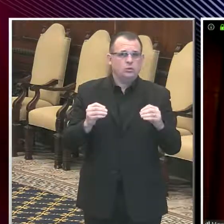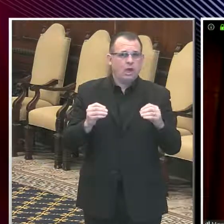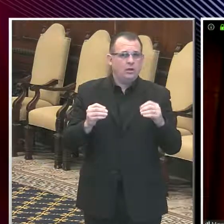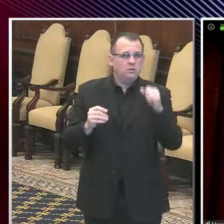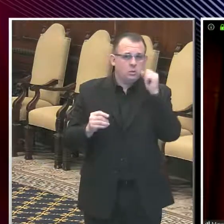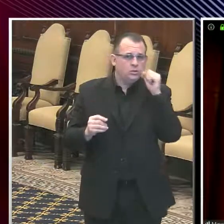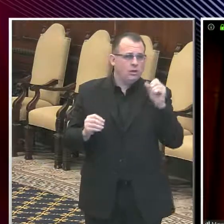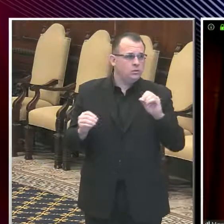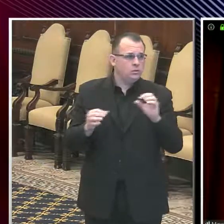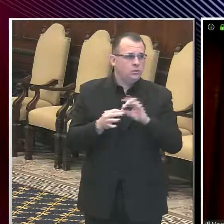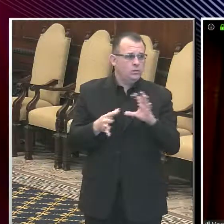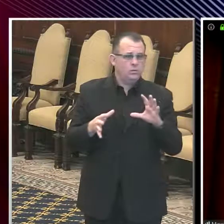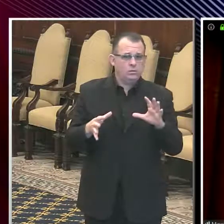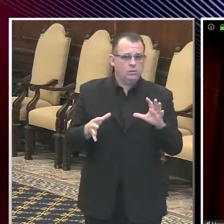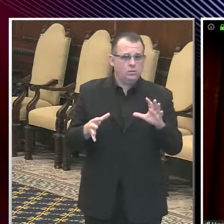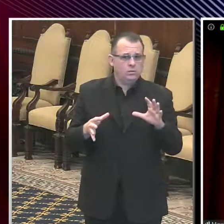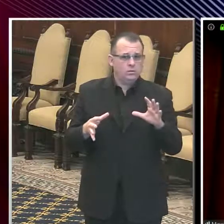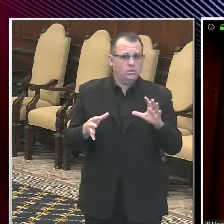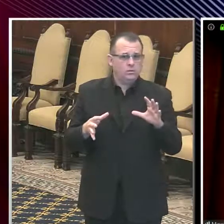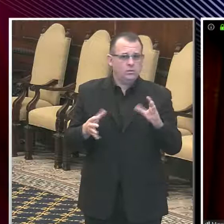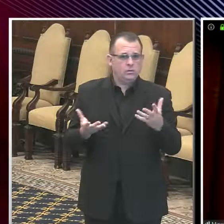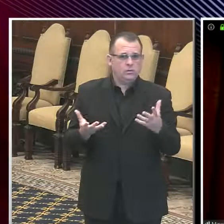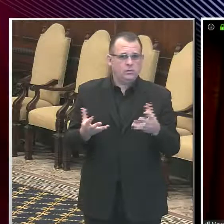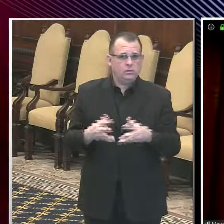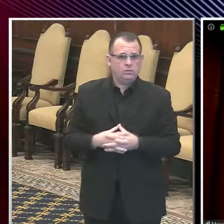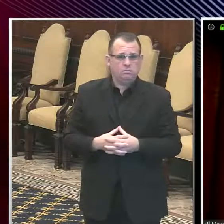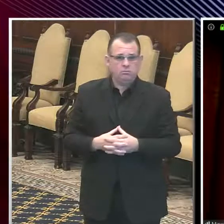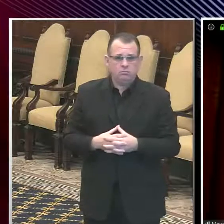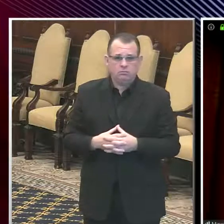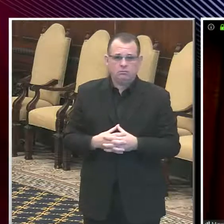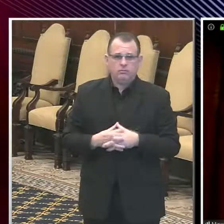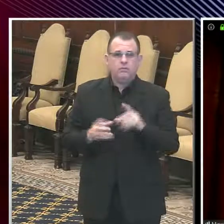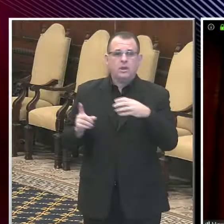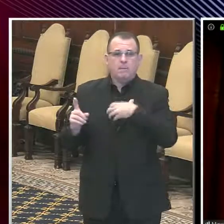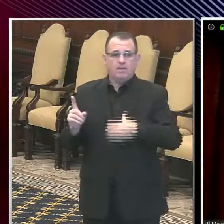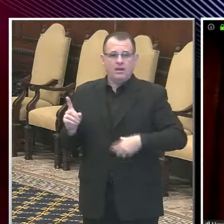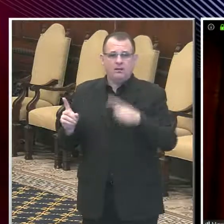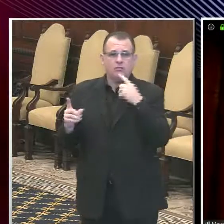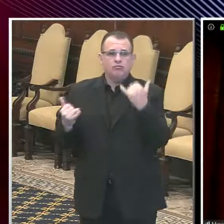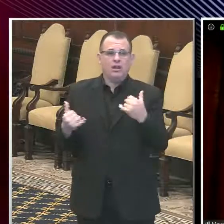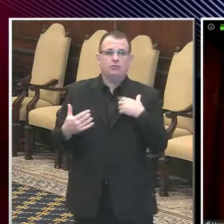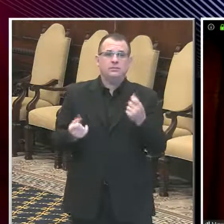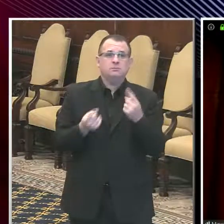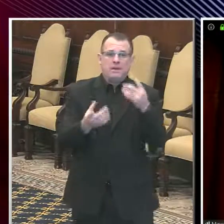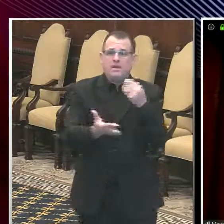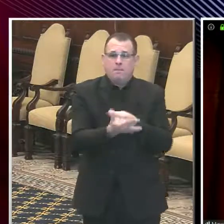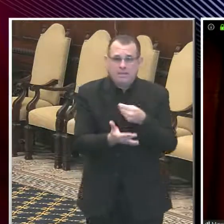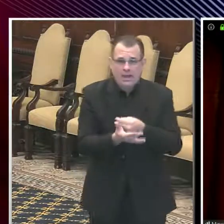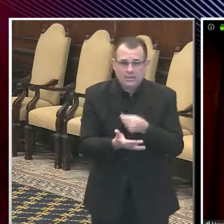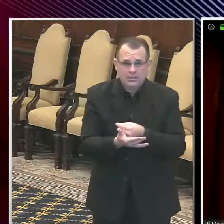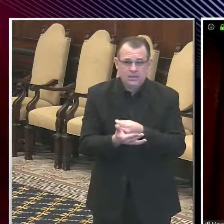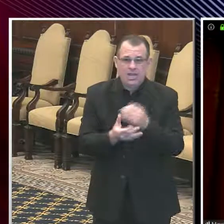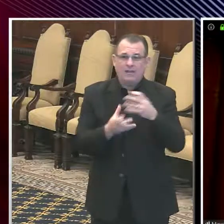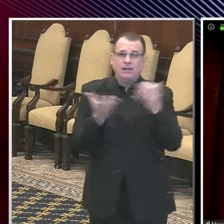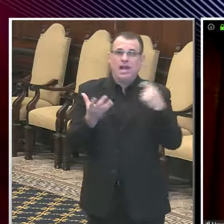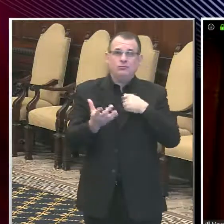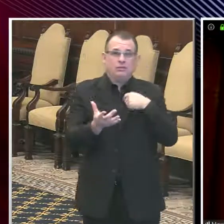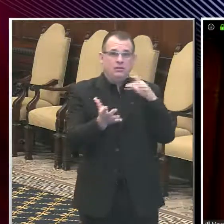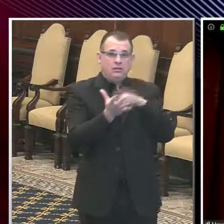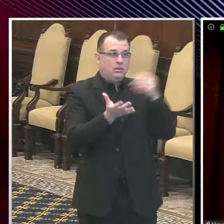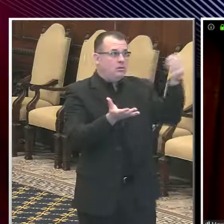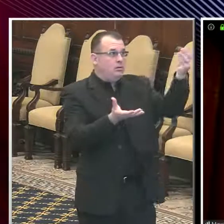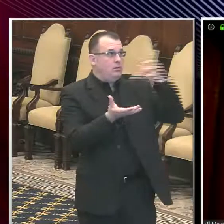have the money, we're spending a lot of money on our own. Hopefully, much of that is reimbursable. We're hoping that's the